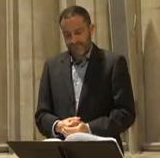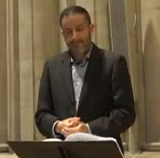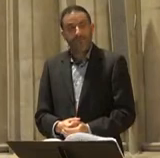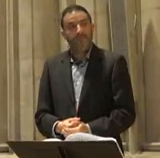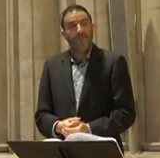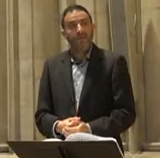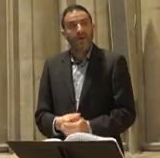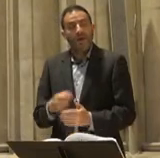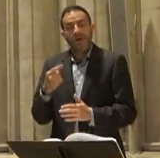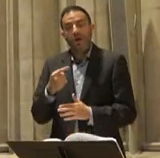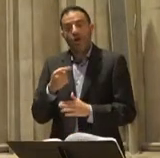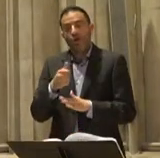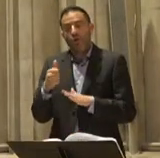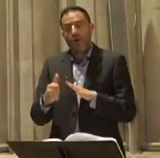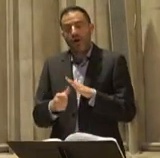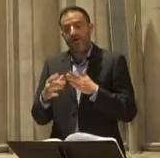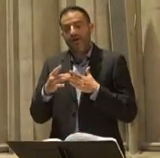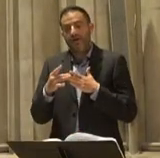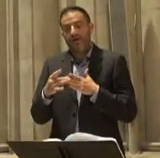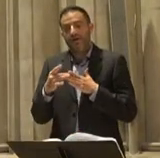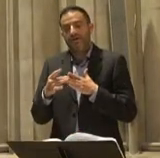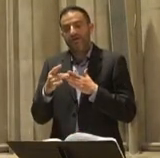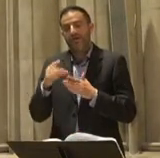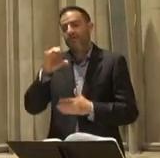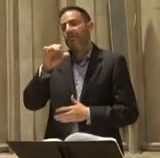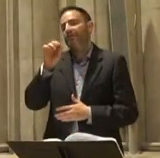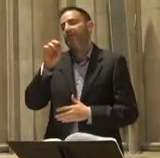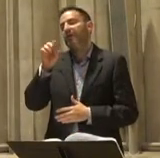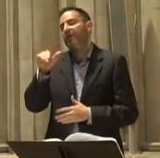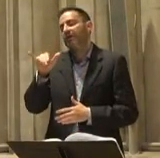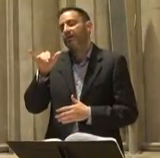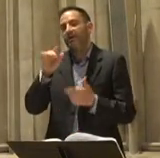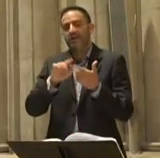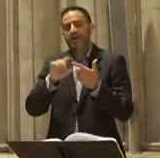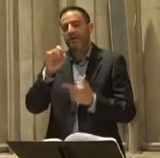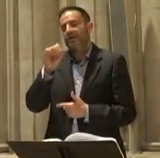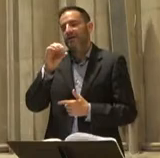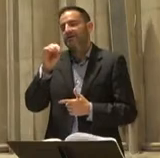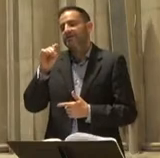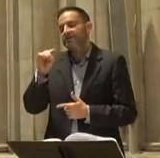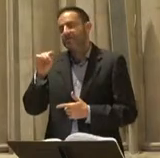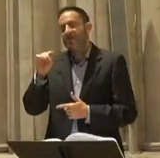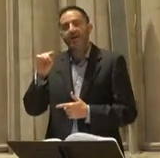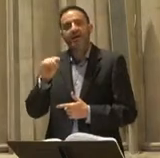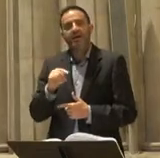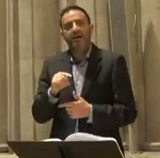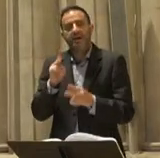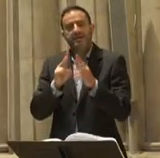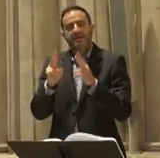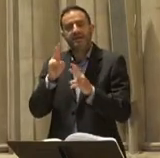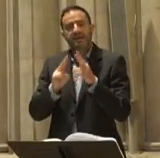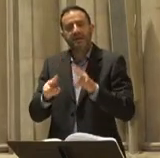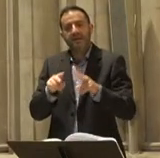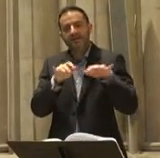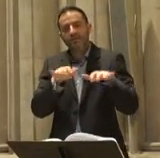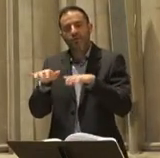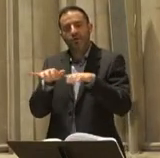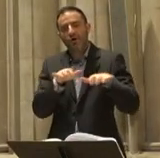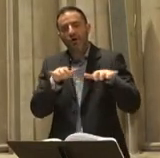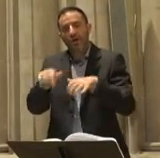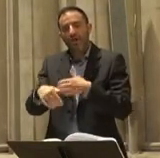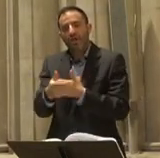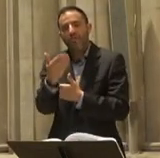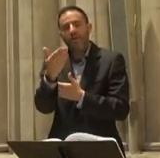They are under the leadership of Carrie Kuman, and Scott Detra is a guest organist we have with us this morning,